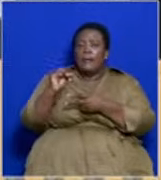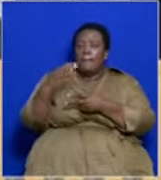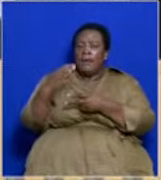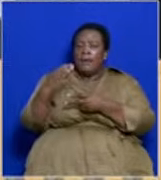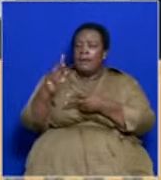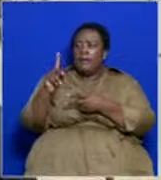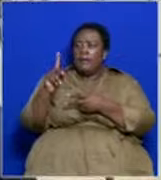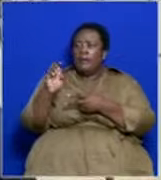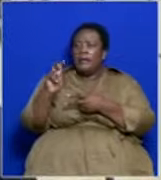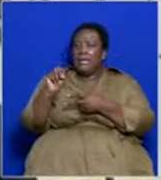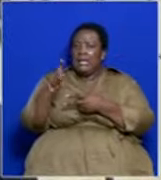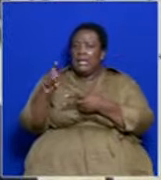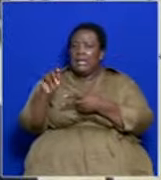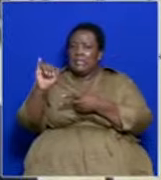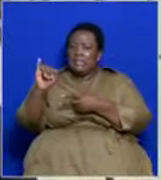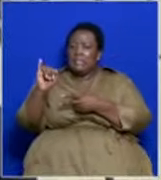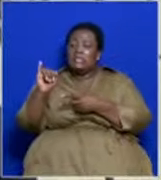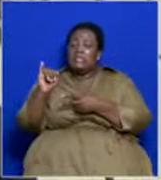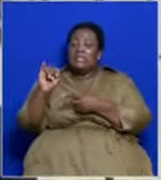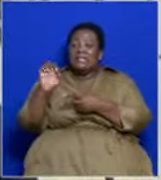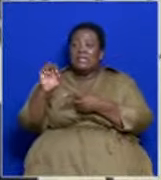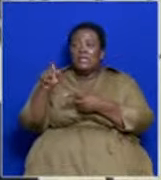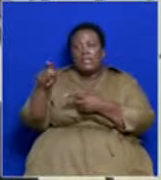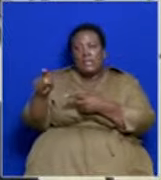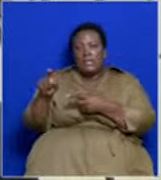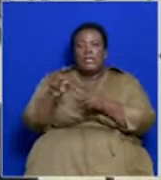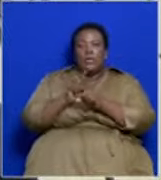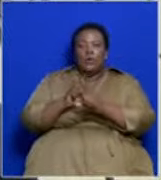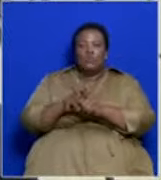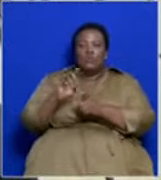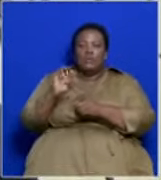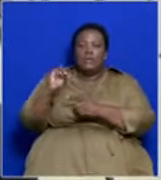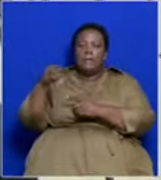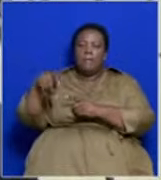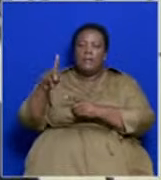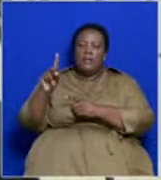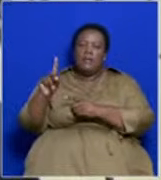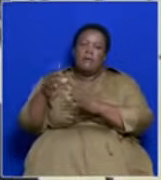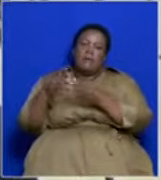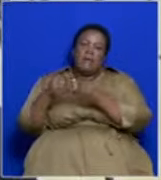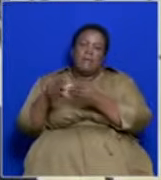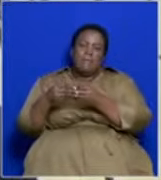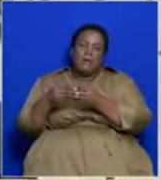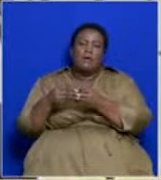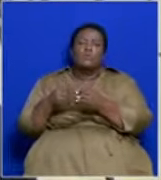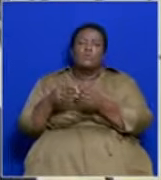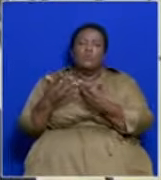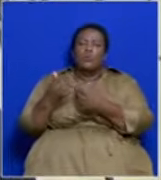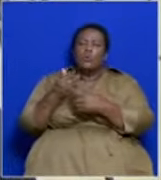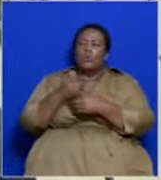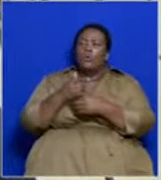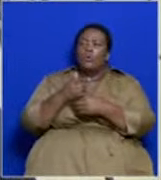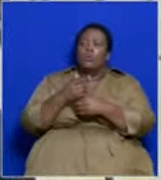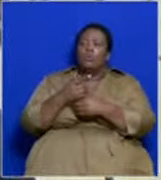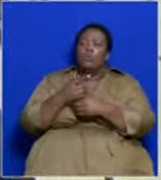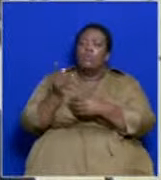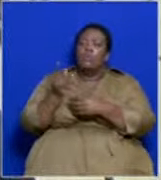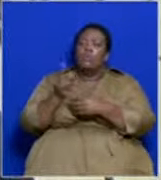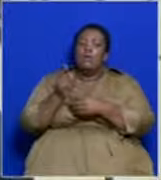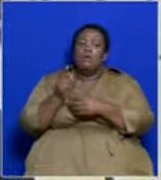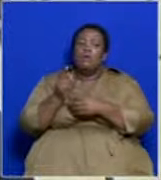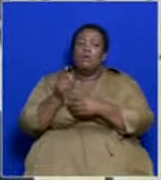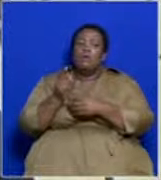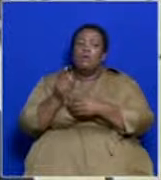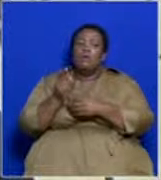an EMPD member. However, advised that they were entitled to conduct the search without a